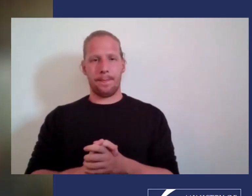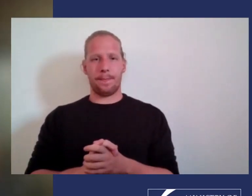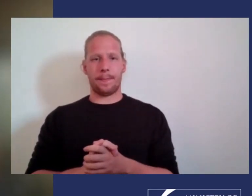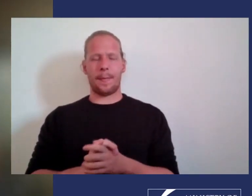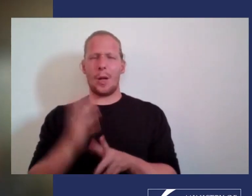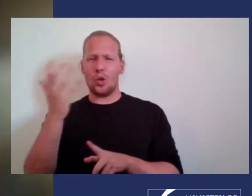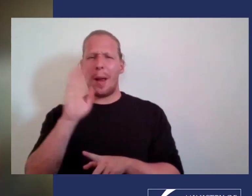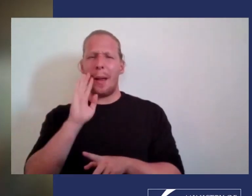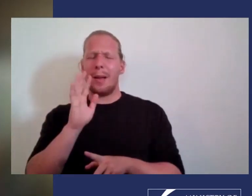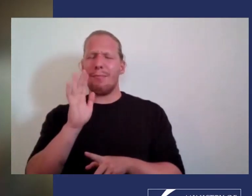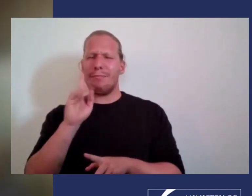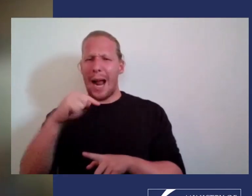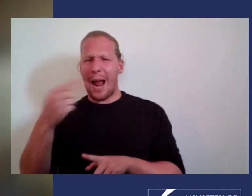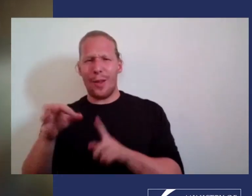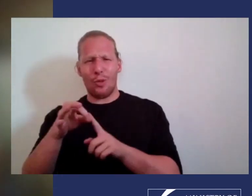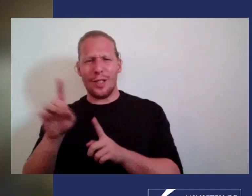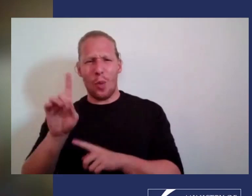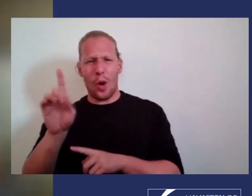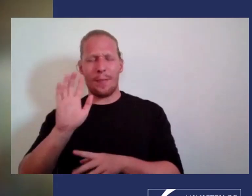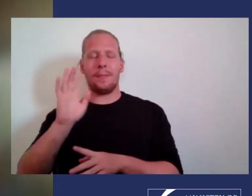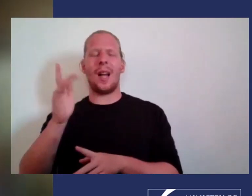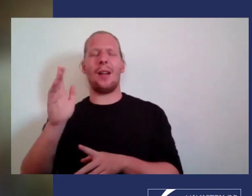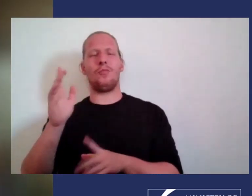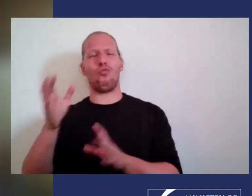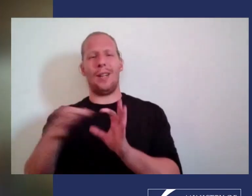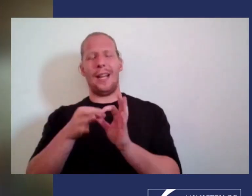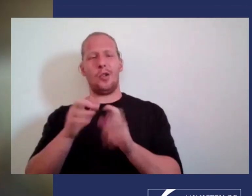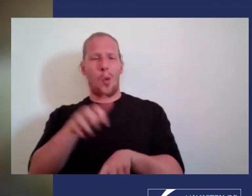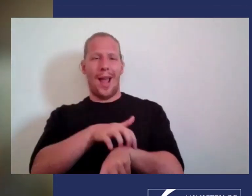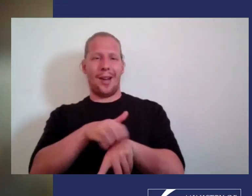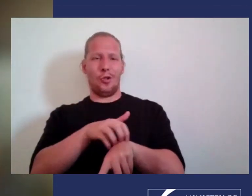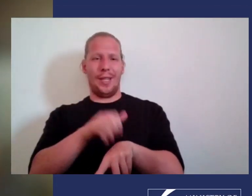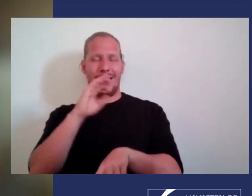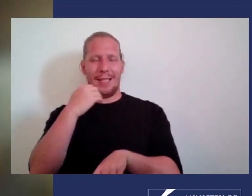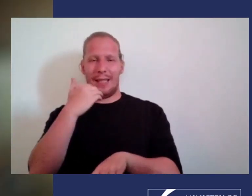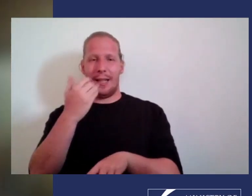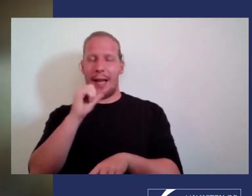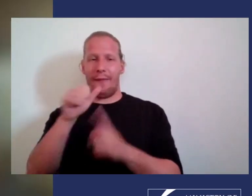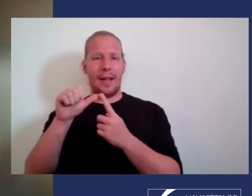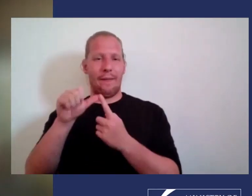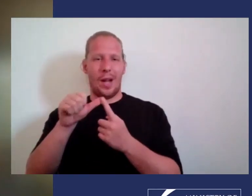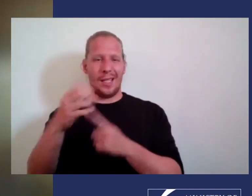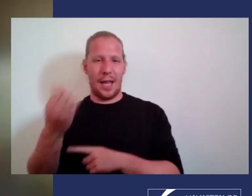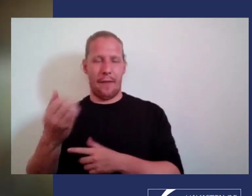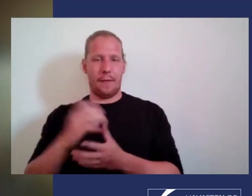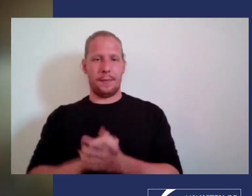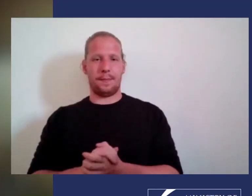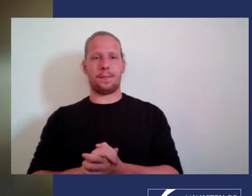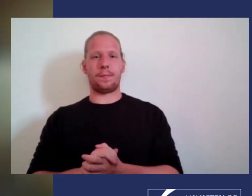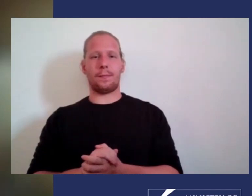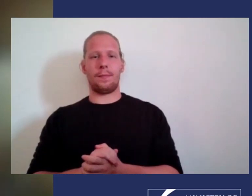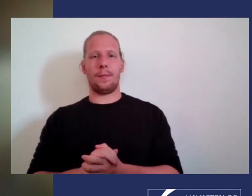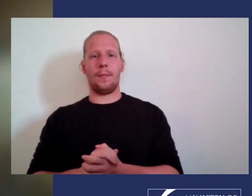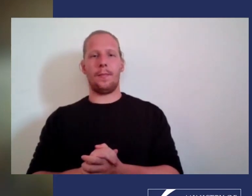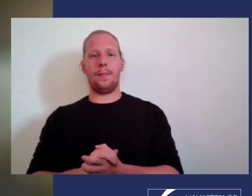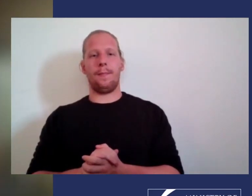sorry, what was your other question? Around allergies, if there's any advice around that too. Right. There are no actual